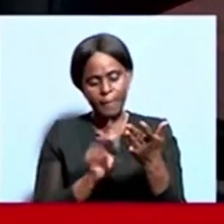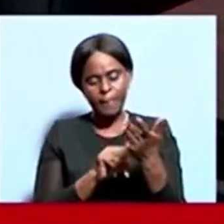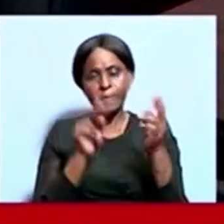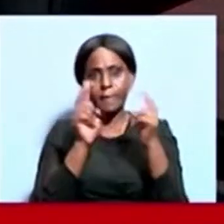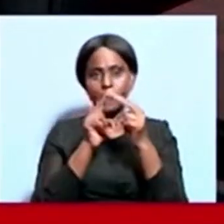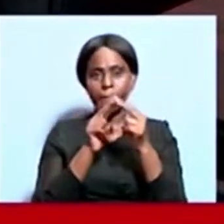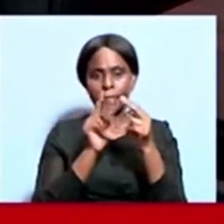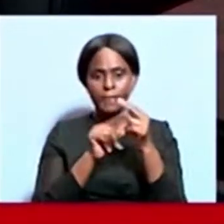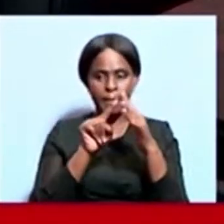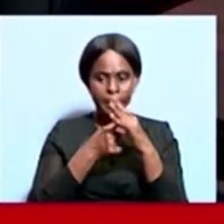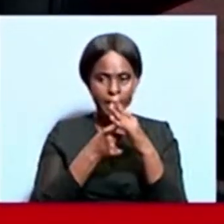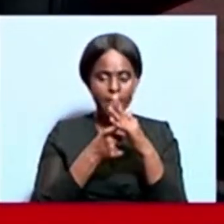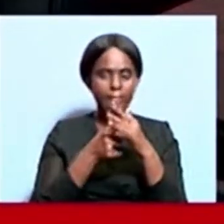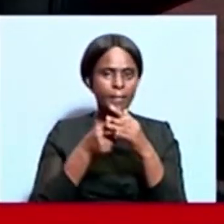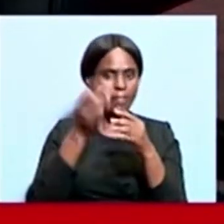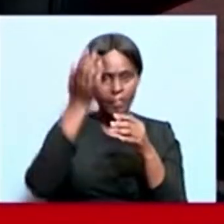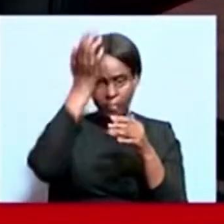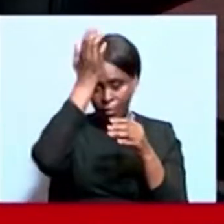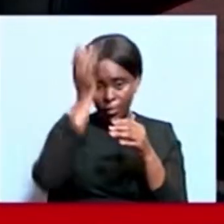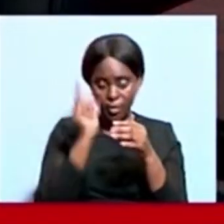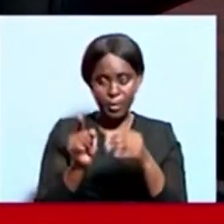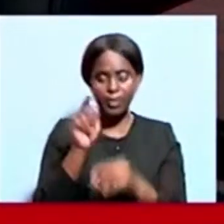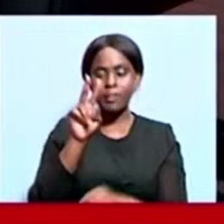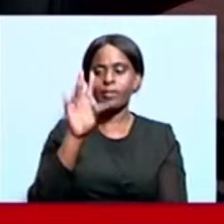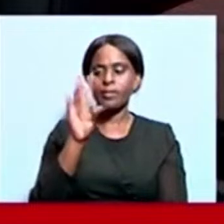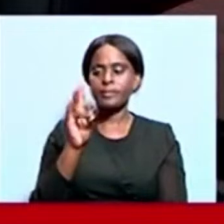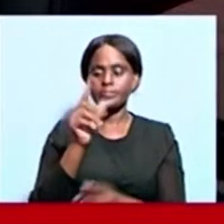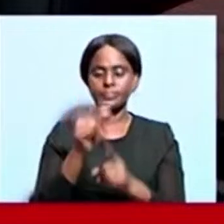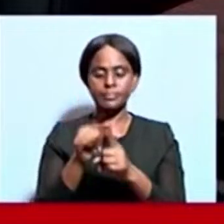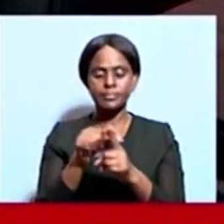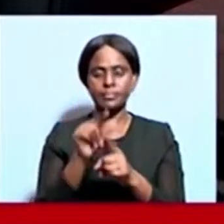contract's start date is 27th December.